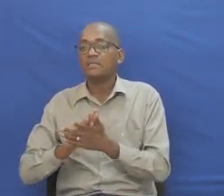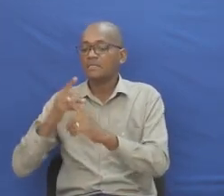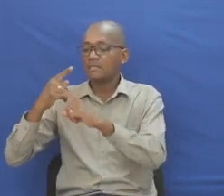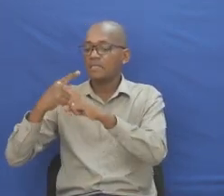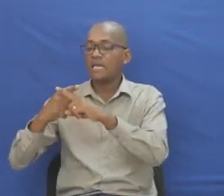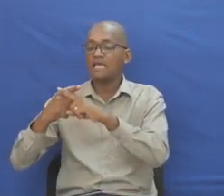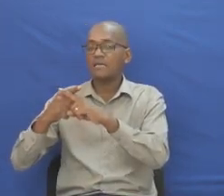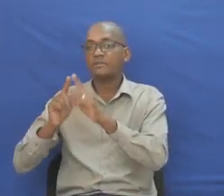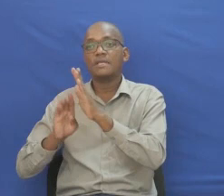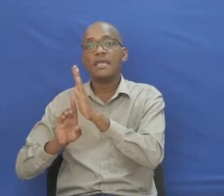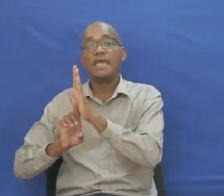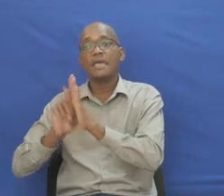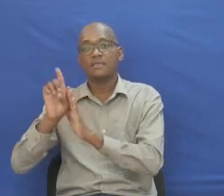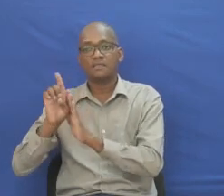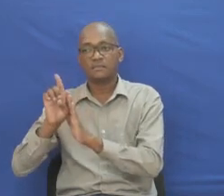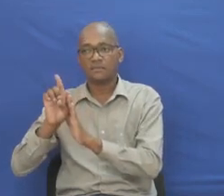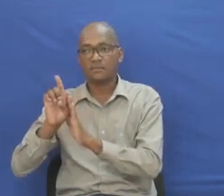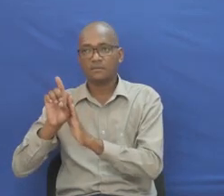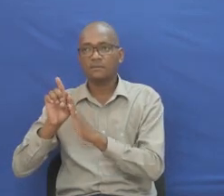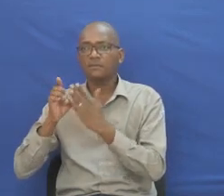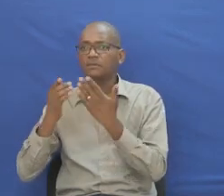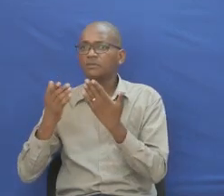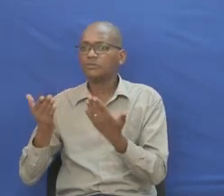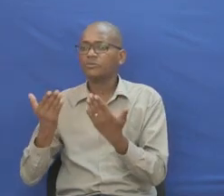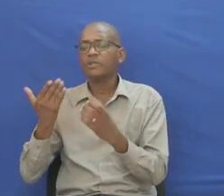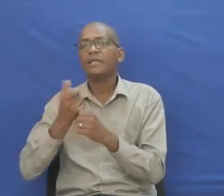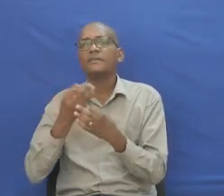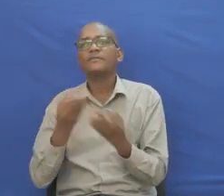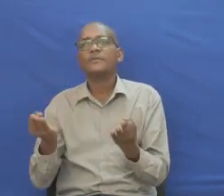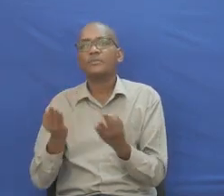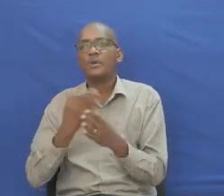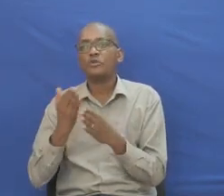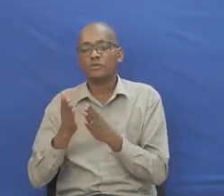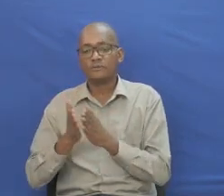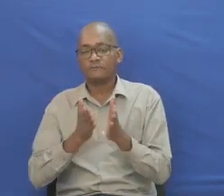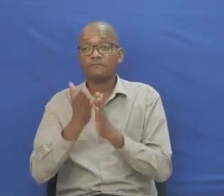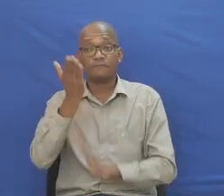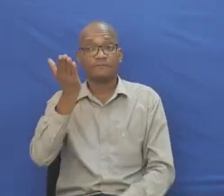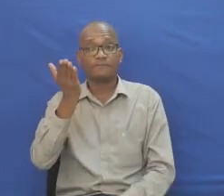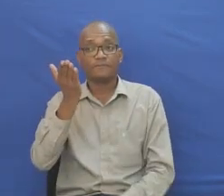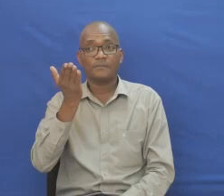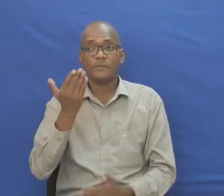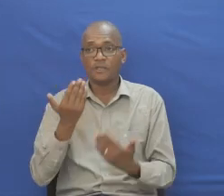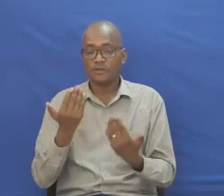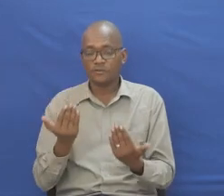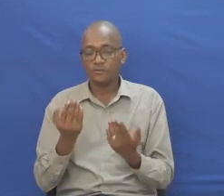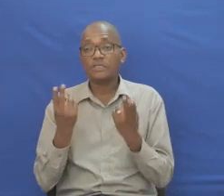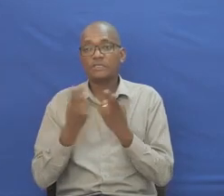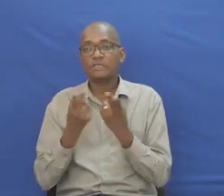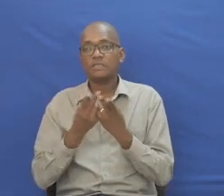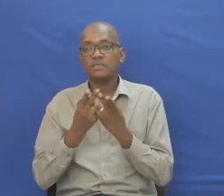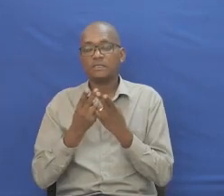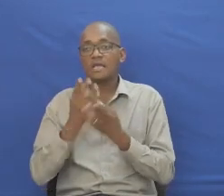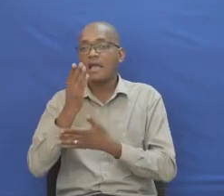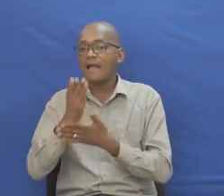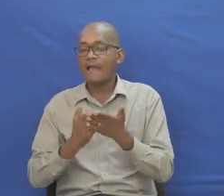But how can we get for that one? By using these symbols. We can find that it is a half times